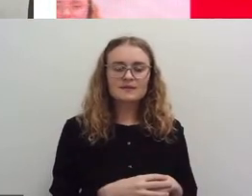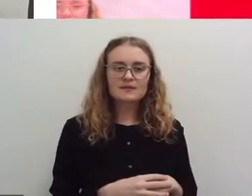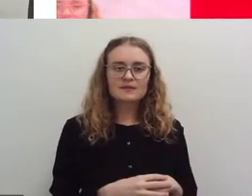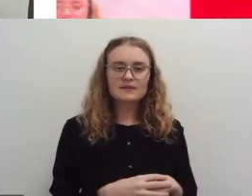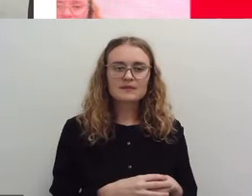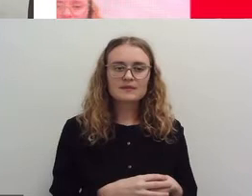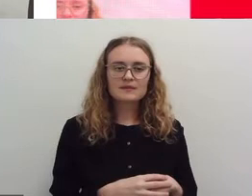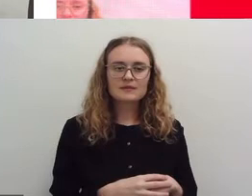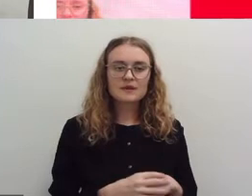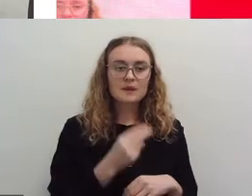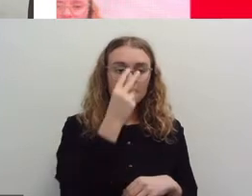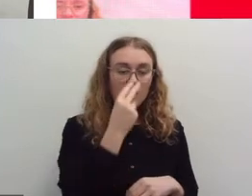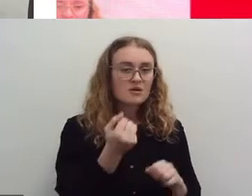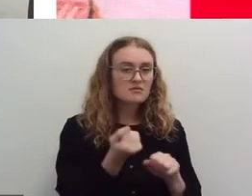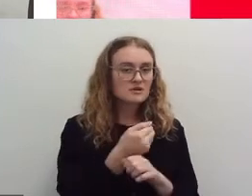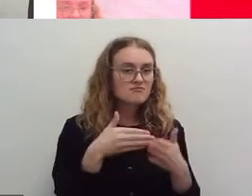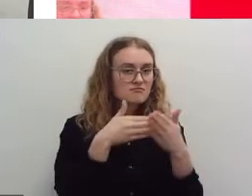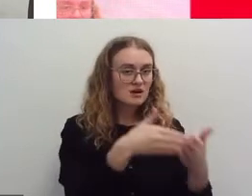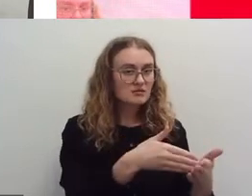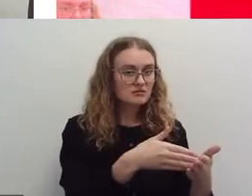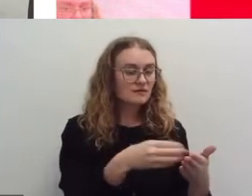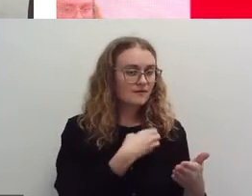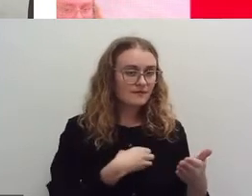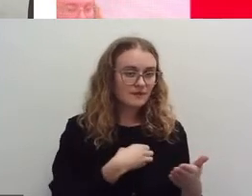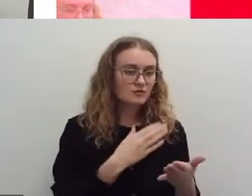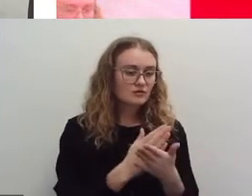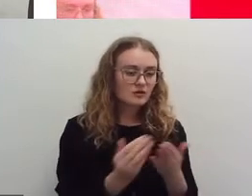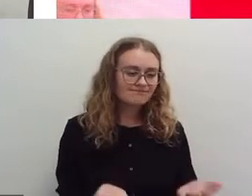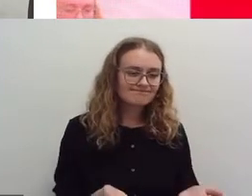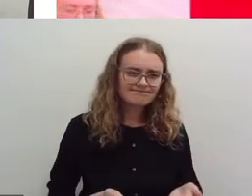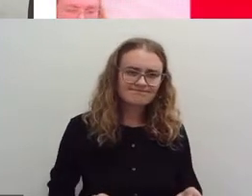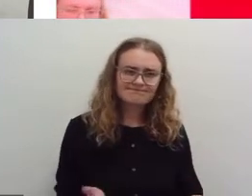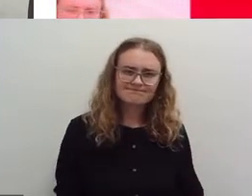the support towards their dreams and ideas in general,